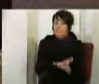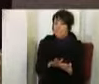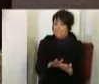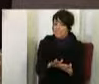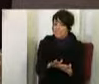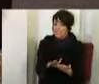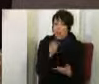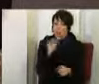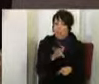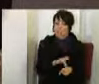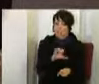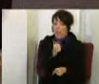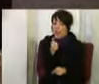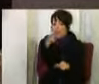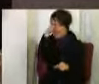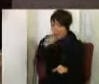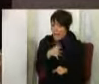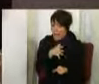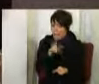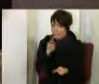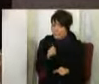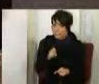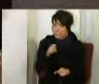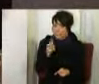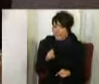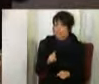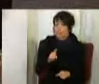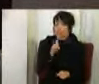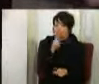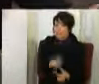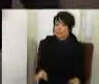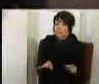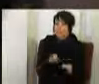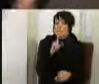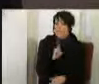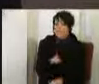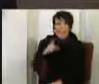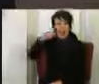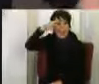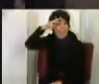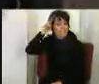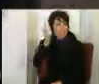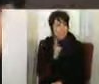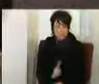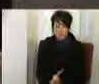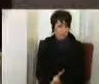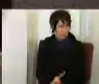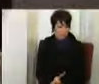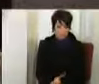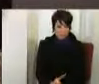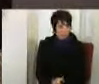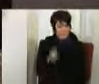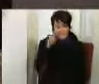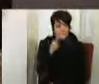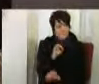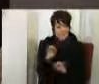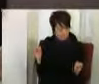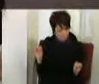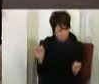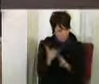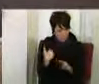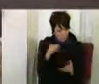else. And so Joseph and Mary, I'm sure, who were just excited about this journey that they were about to go on, and now